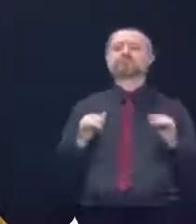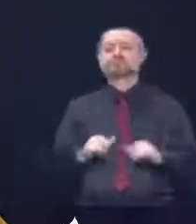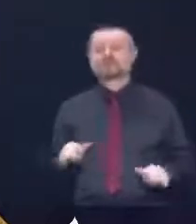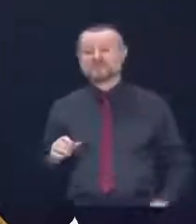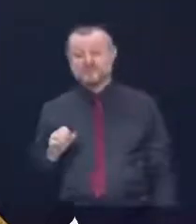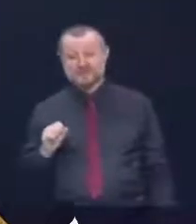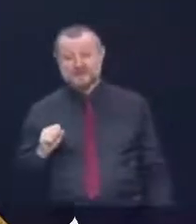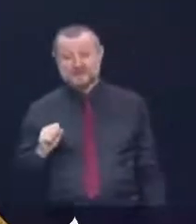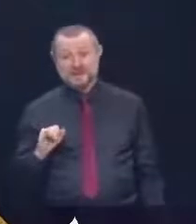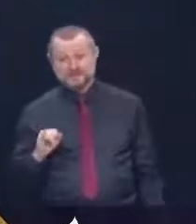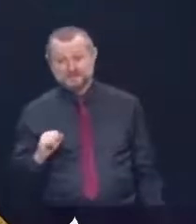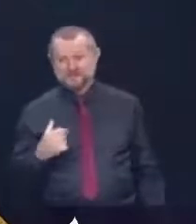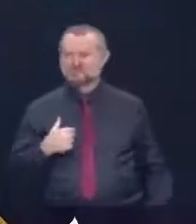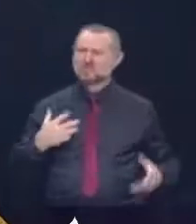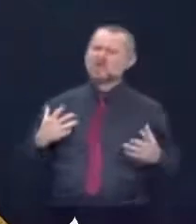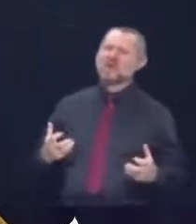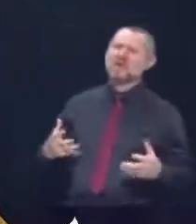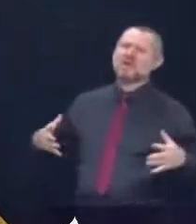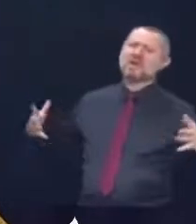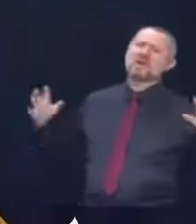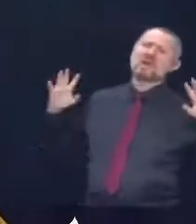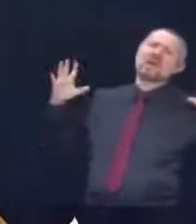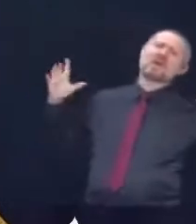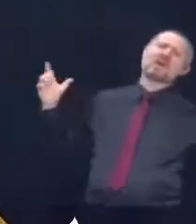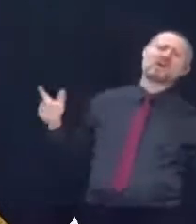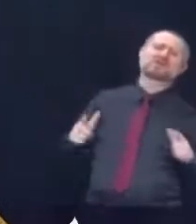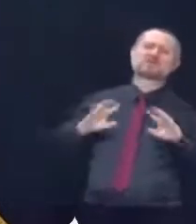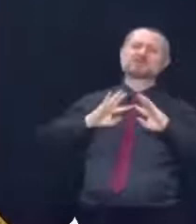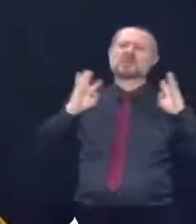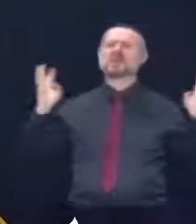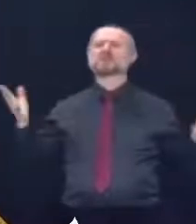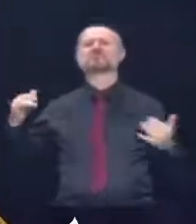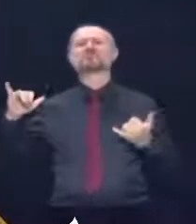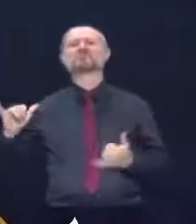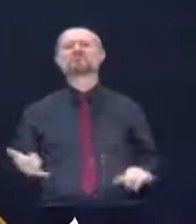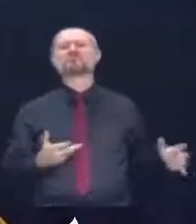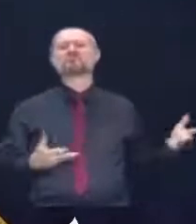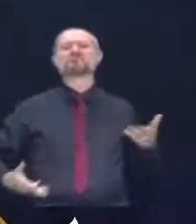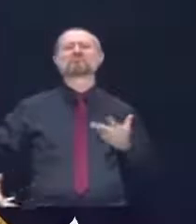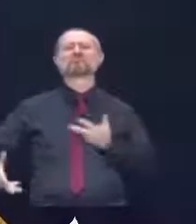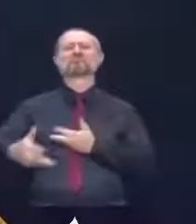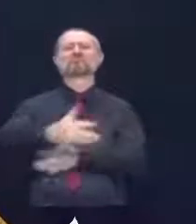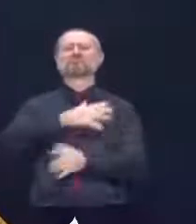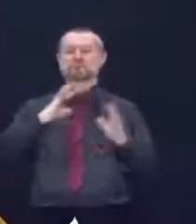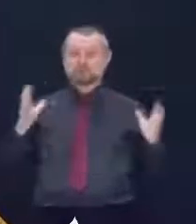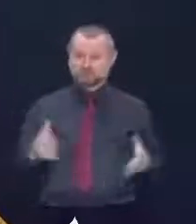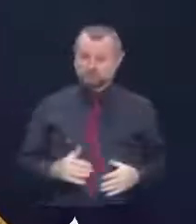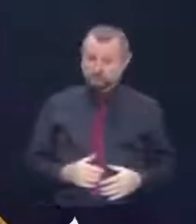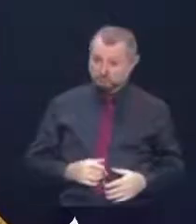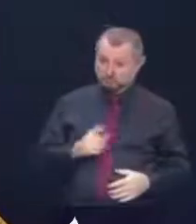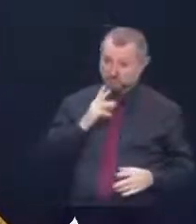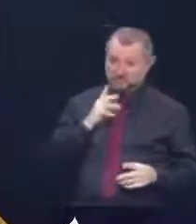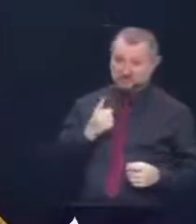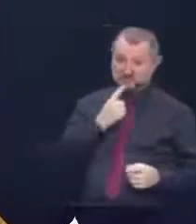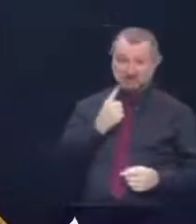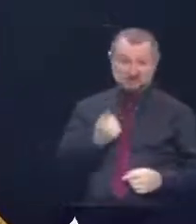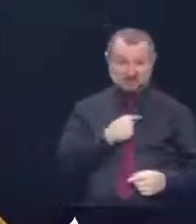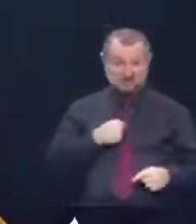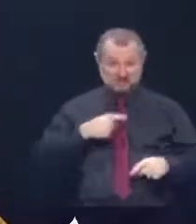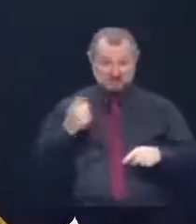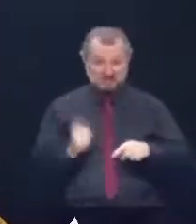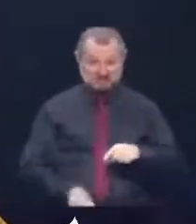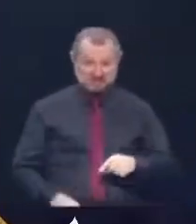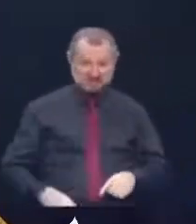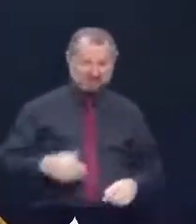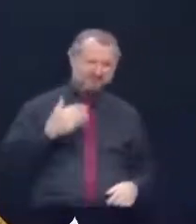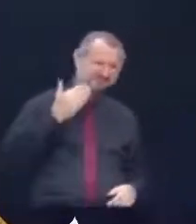having the same big family Thanksgiving that we always have. And nobody's going to tell me not to have a big